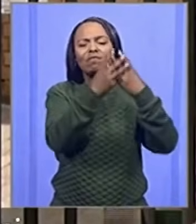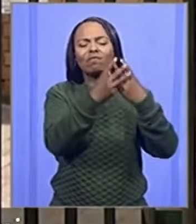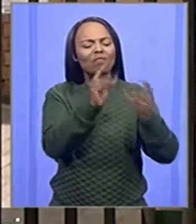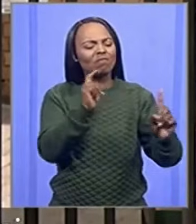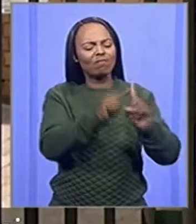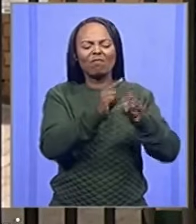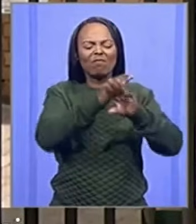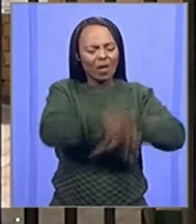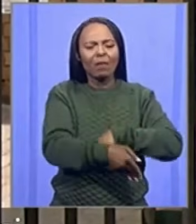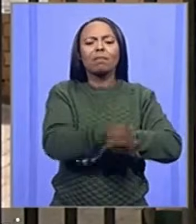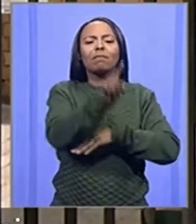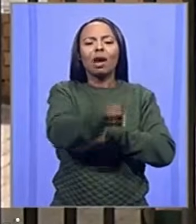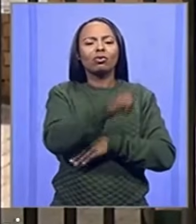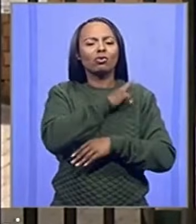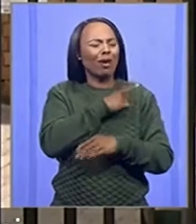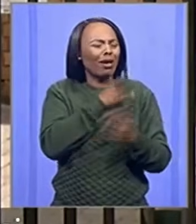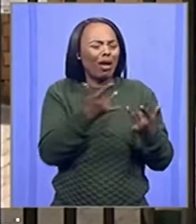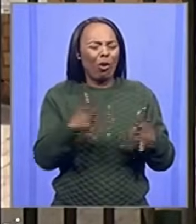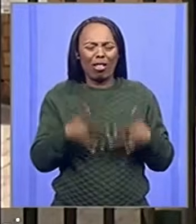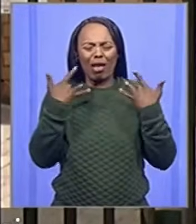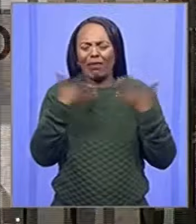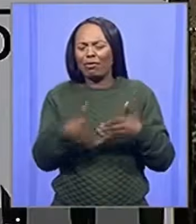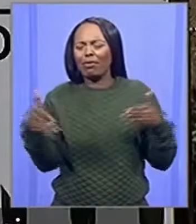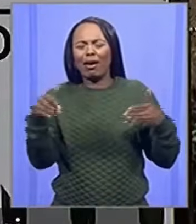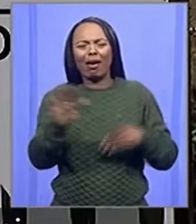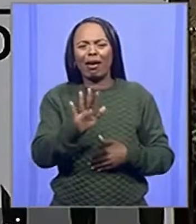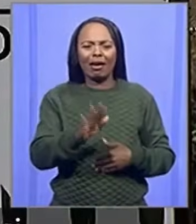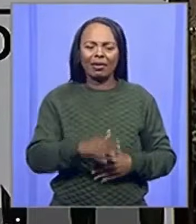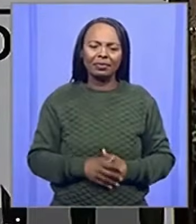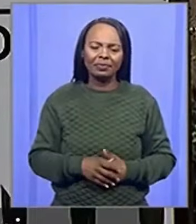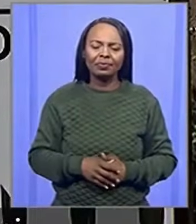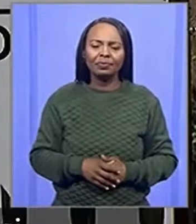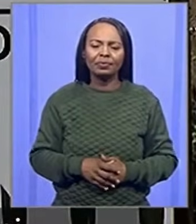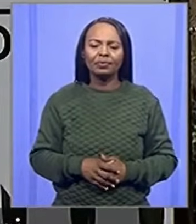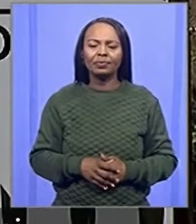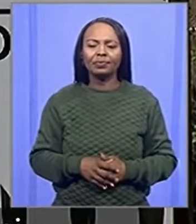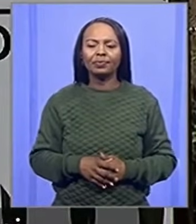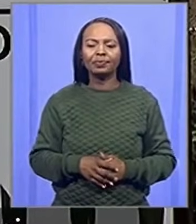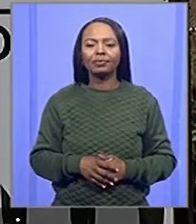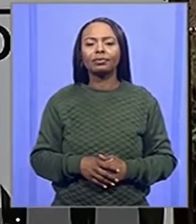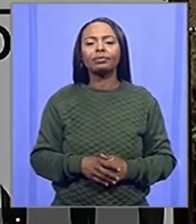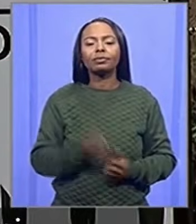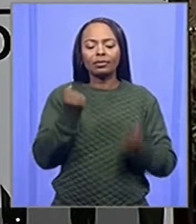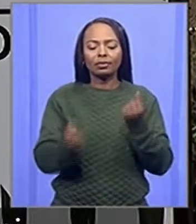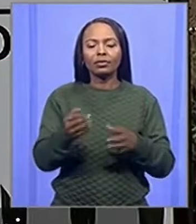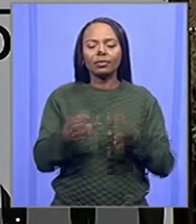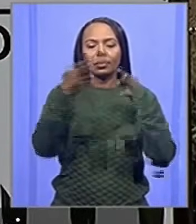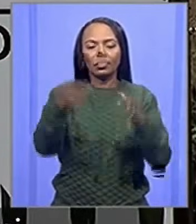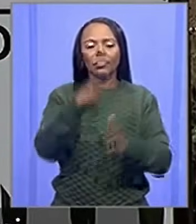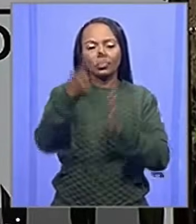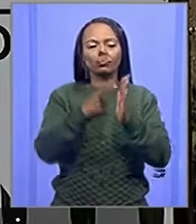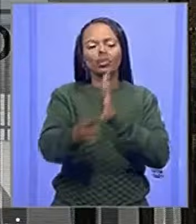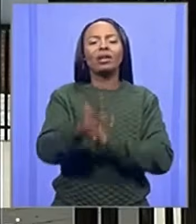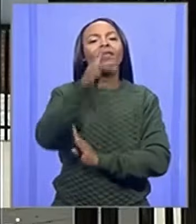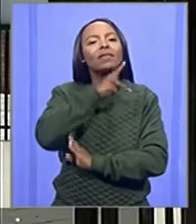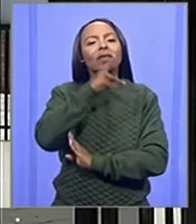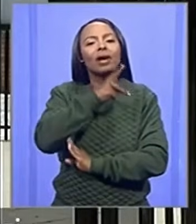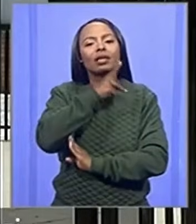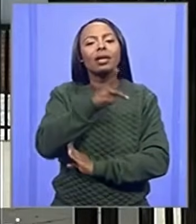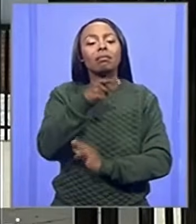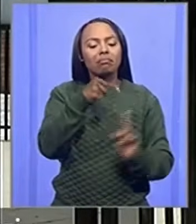bona mosola wa gore segomotsi ya bana le temo bosong jwa gaubuti. Kgetsi e buseditswe morago go fitlha mo bekeng e tlang ka Labotlhano go dira kopo